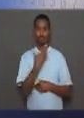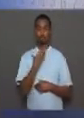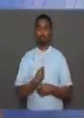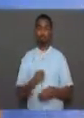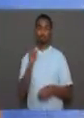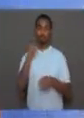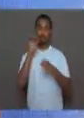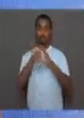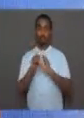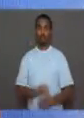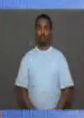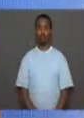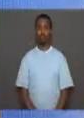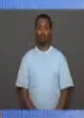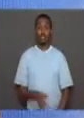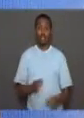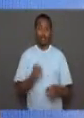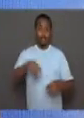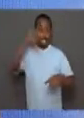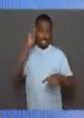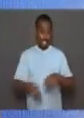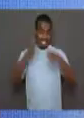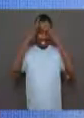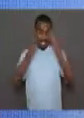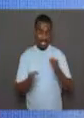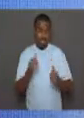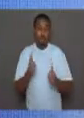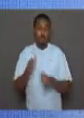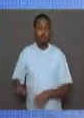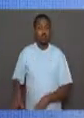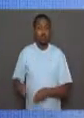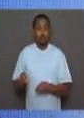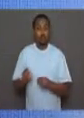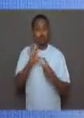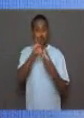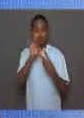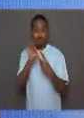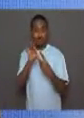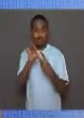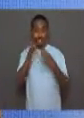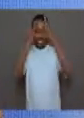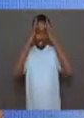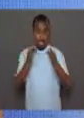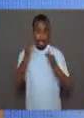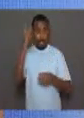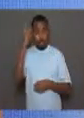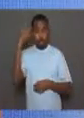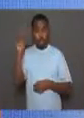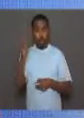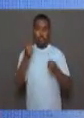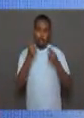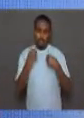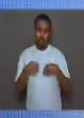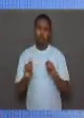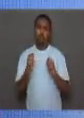group. If you cannot decide which student should be assigned a certain profession,